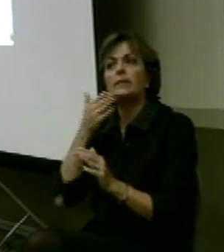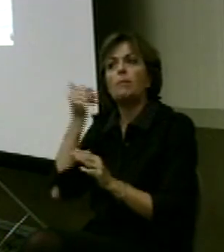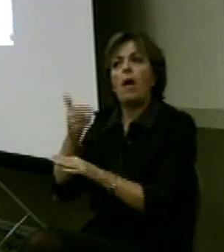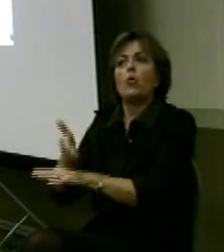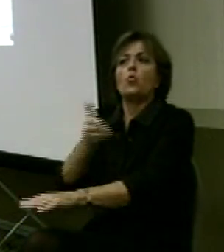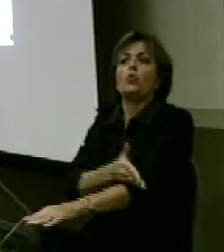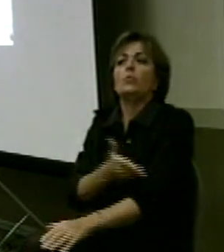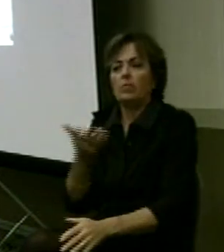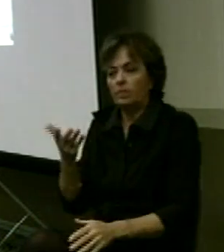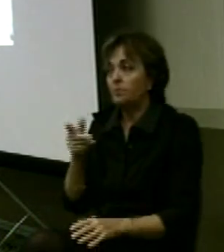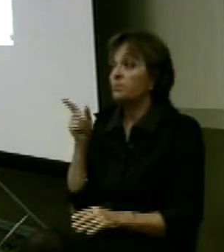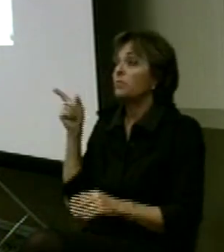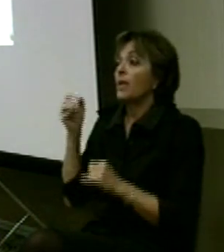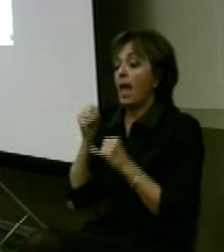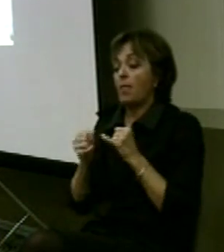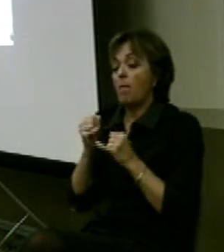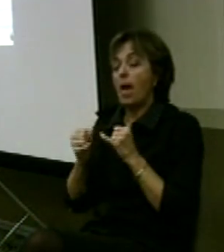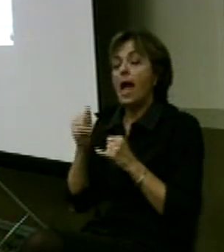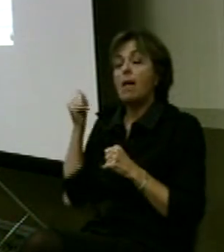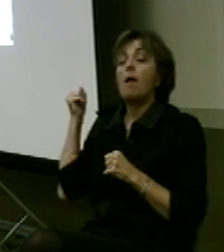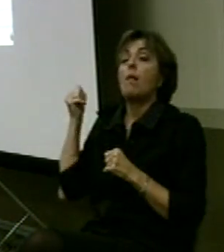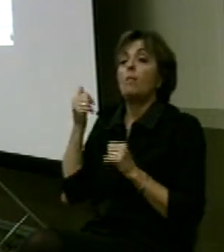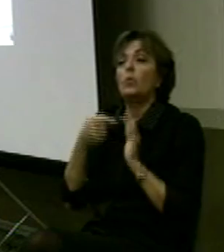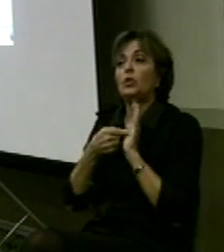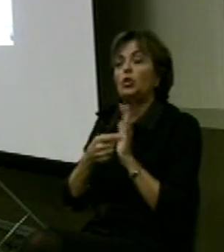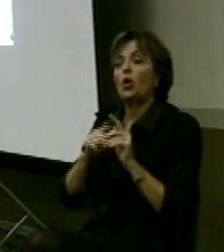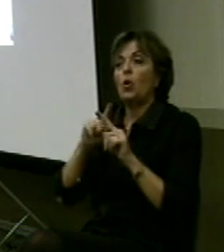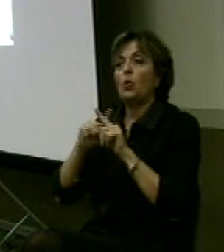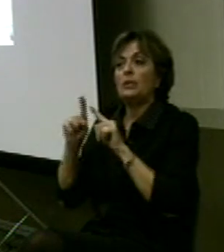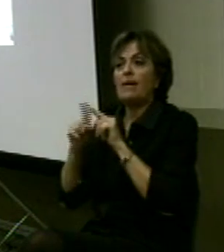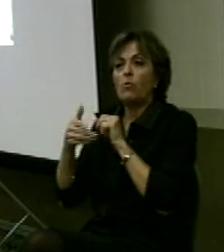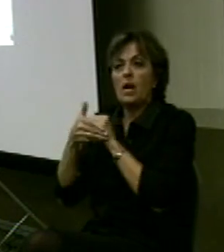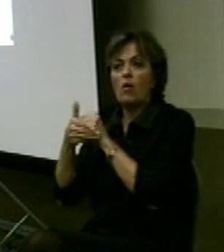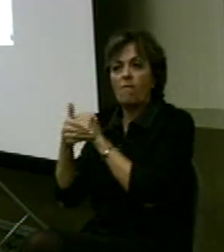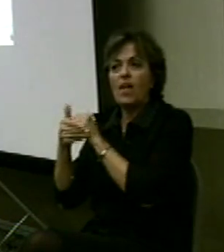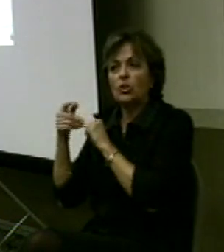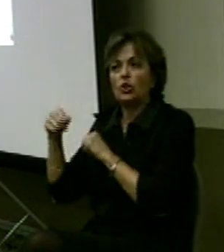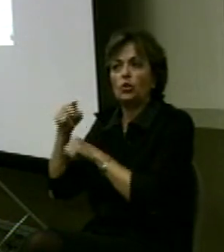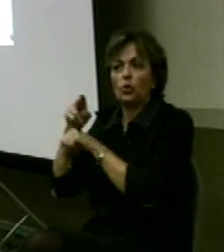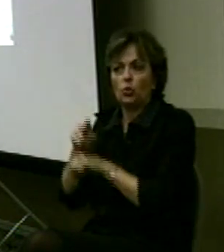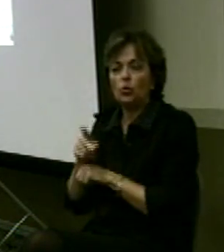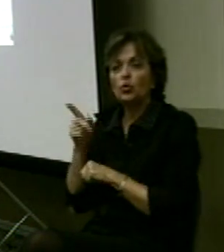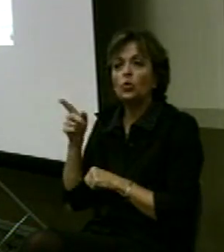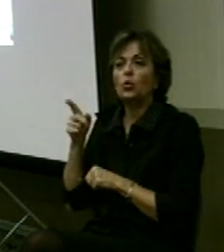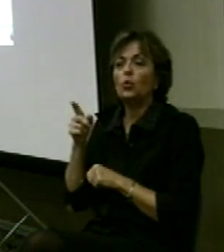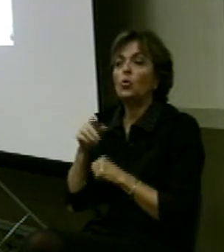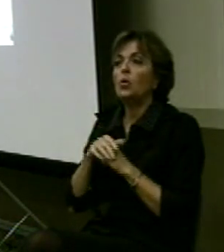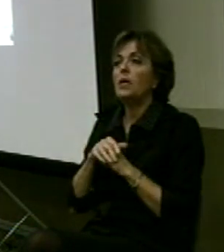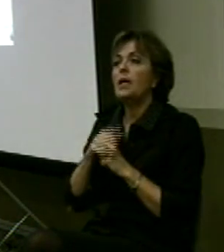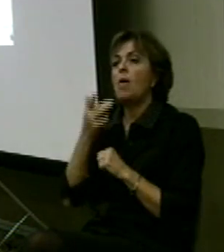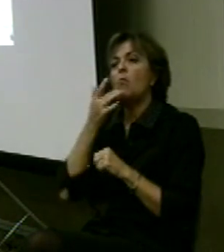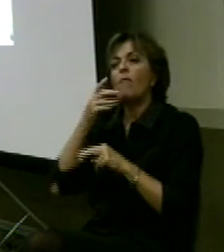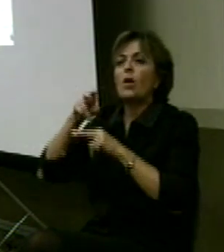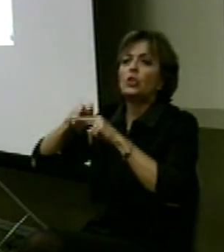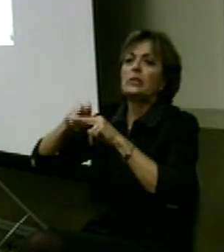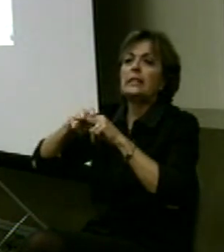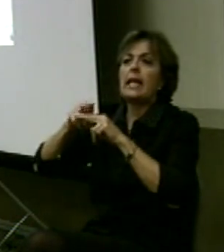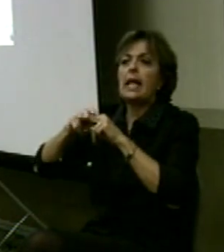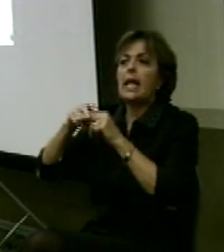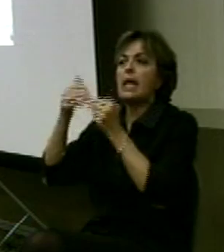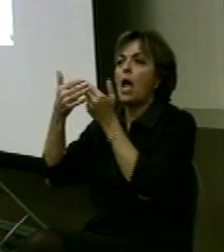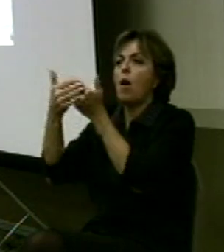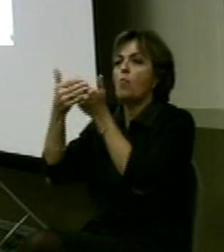So we list at the bottom of this page some potential interventions that you're used to, preferential